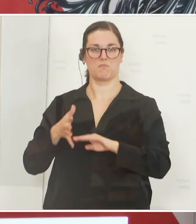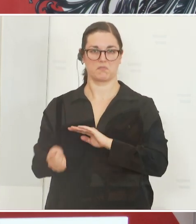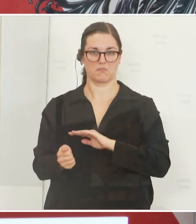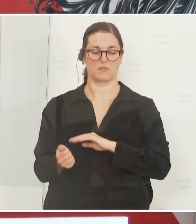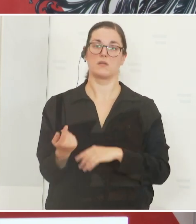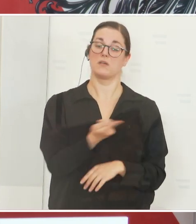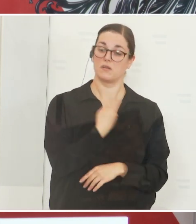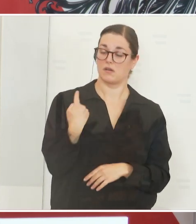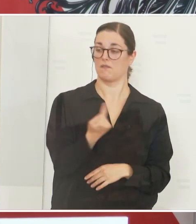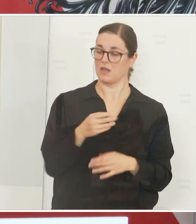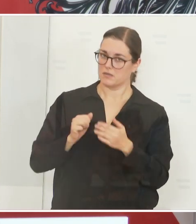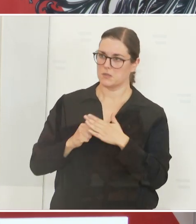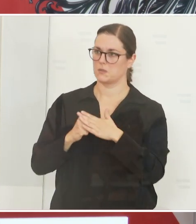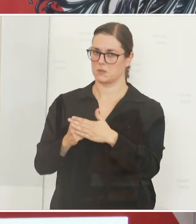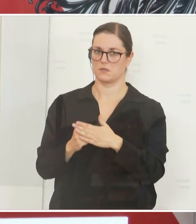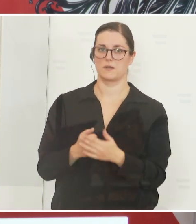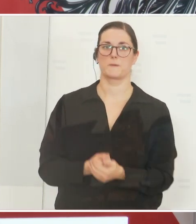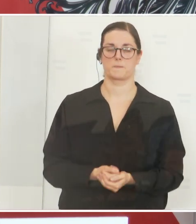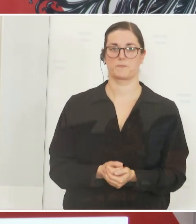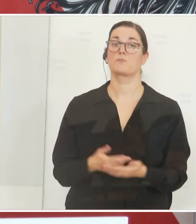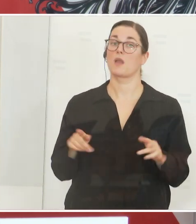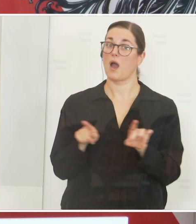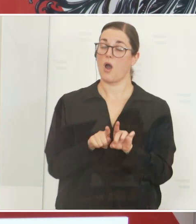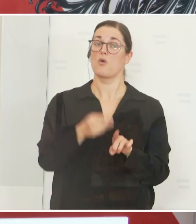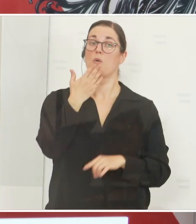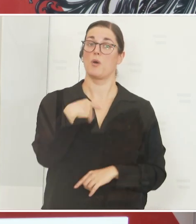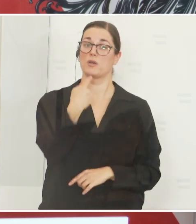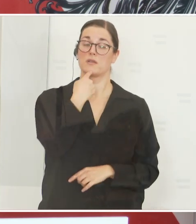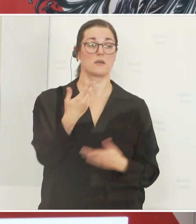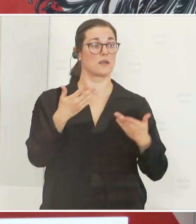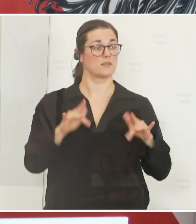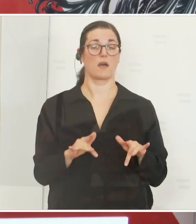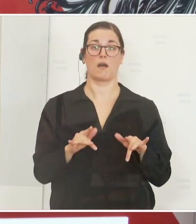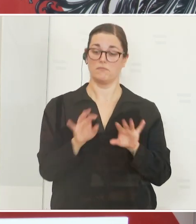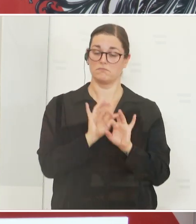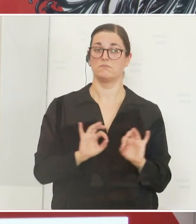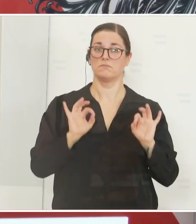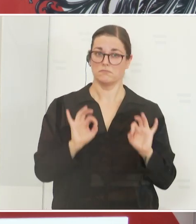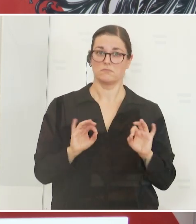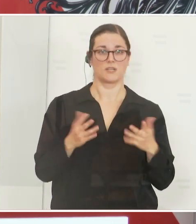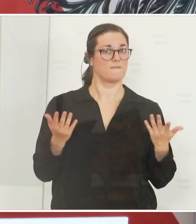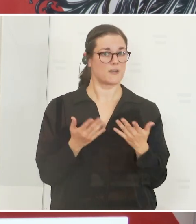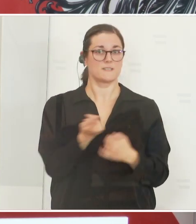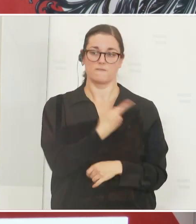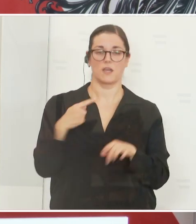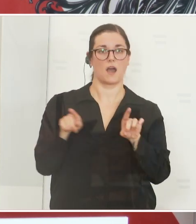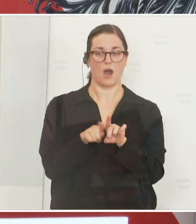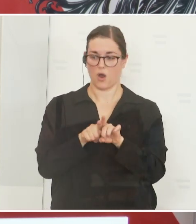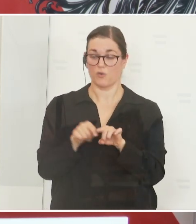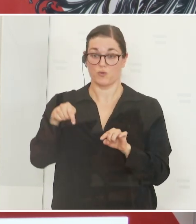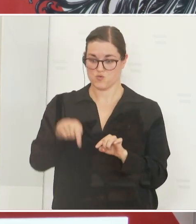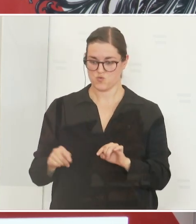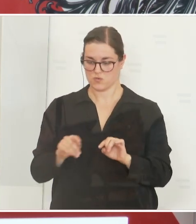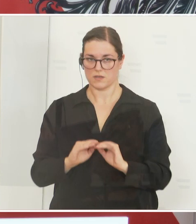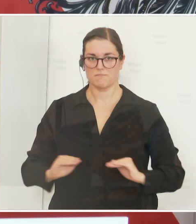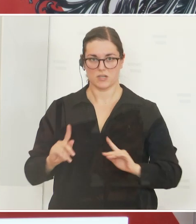have to congratulate the Commission is what they're doing is exactly the right thing, to act upstream. When, for instance,